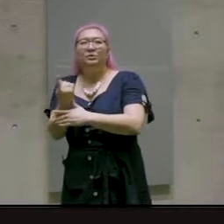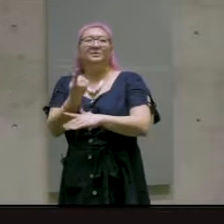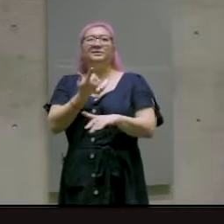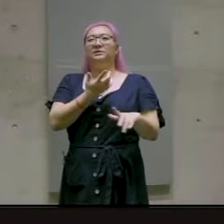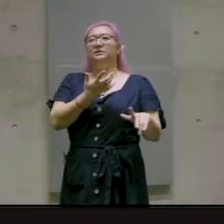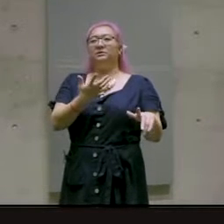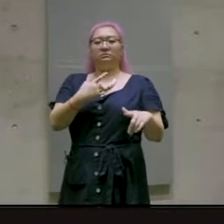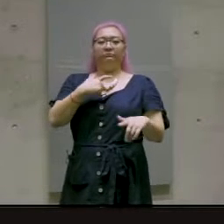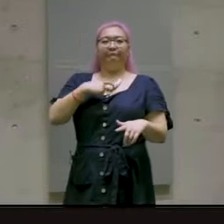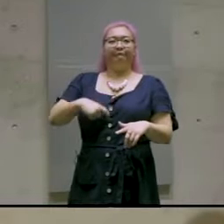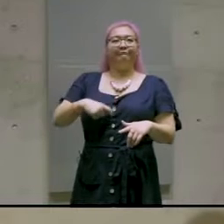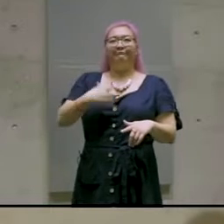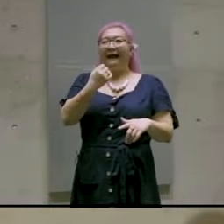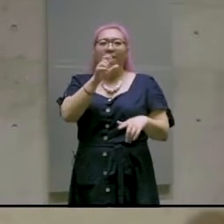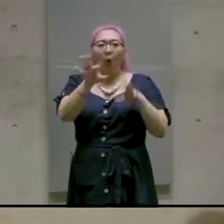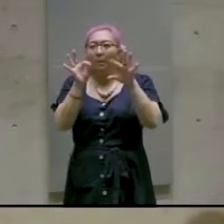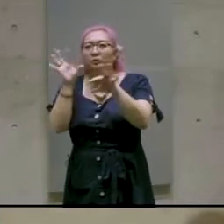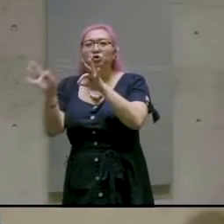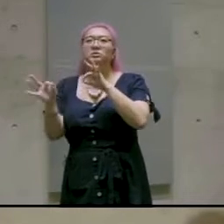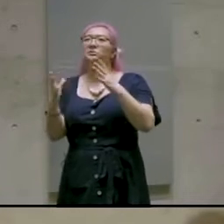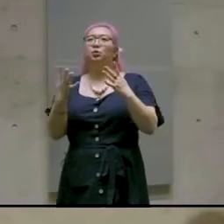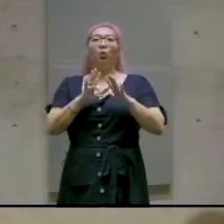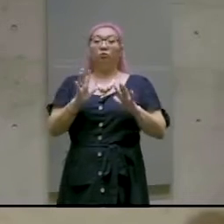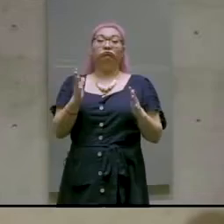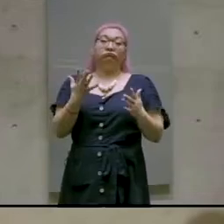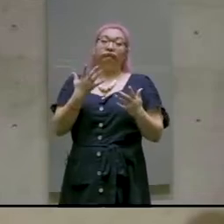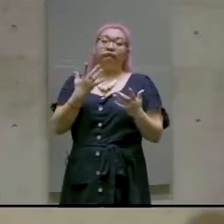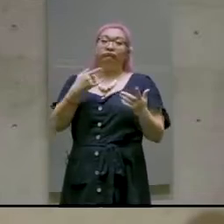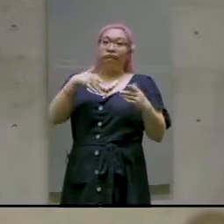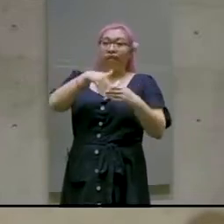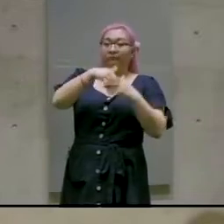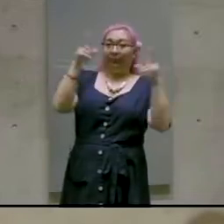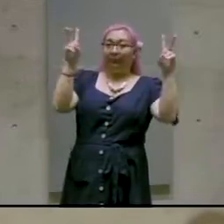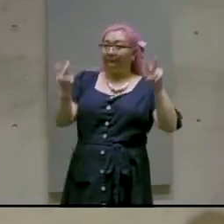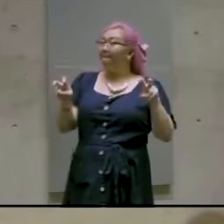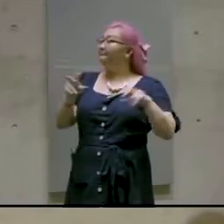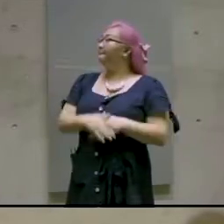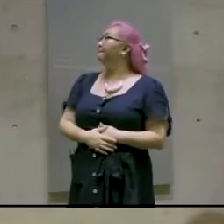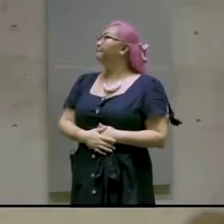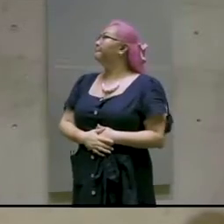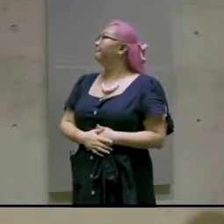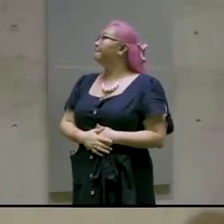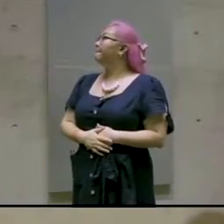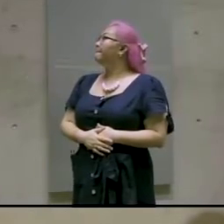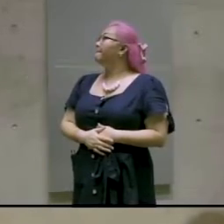has to explore in the game. All that being said,